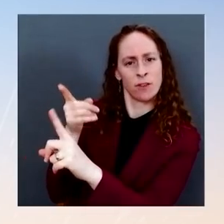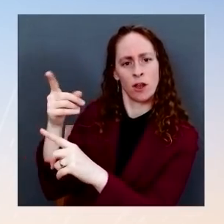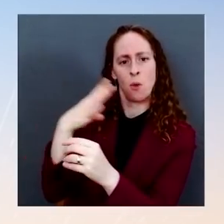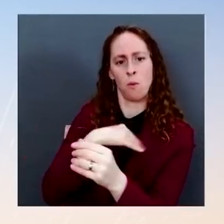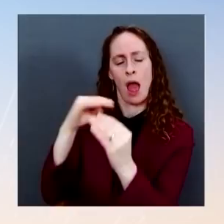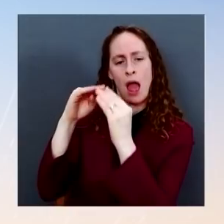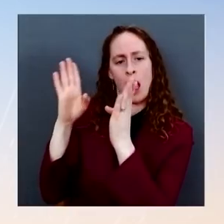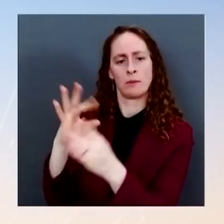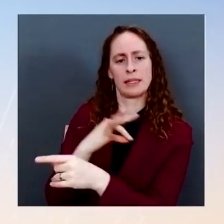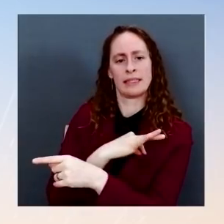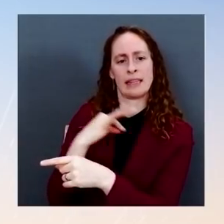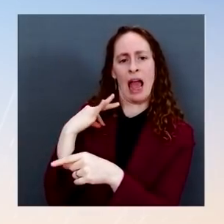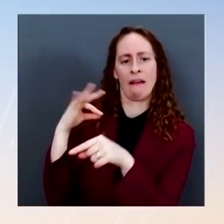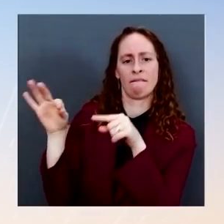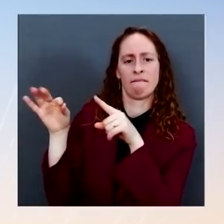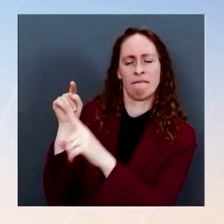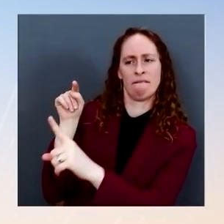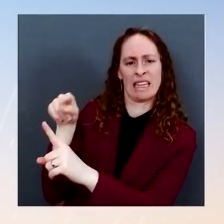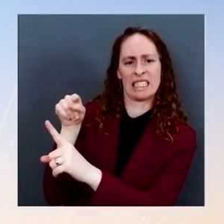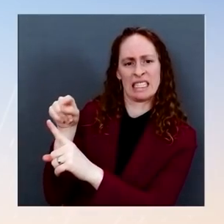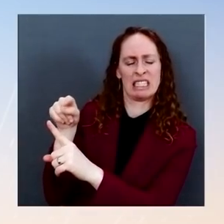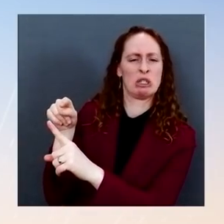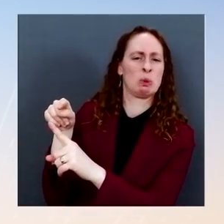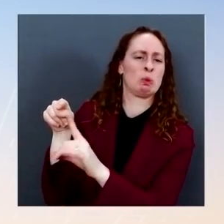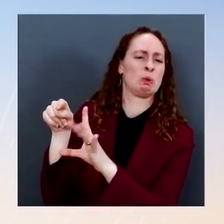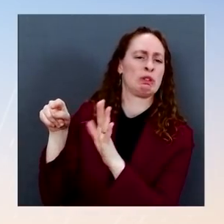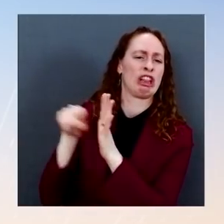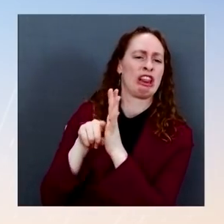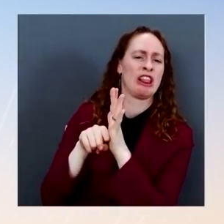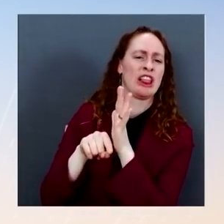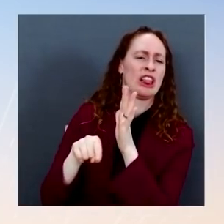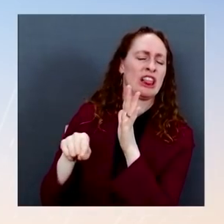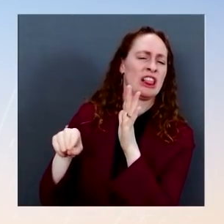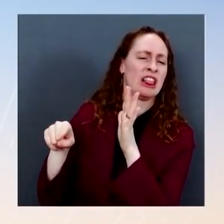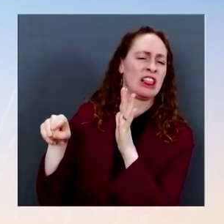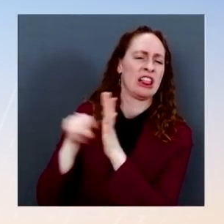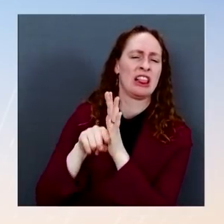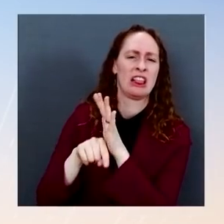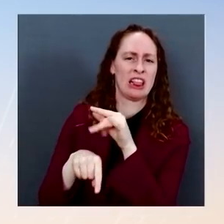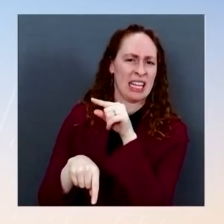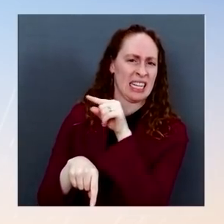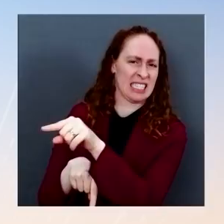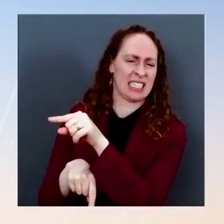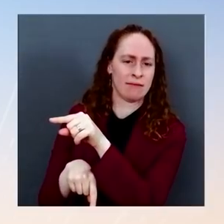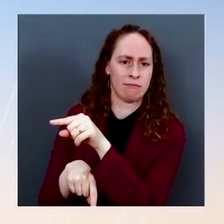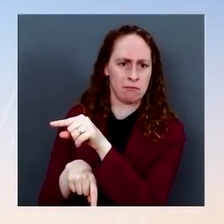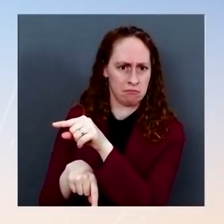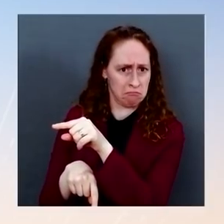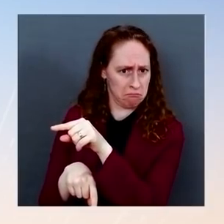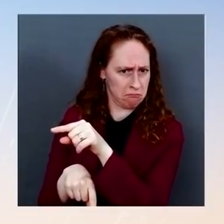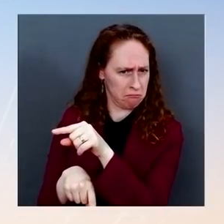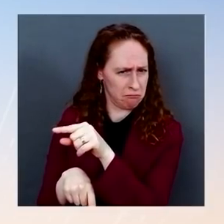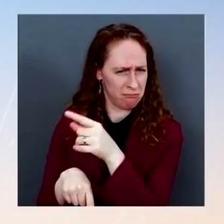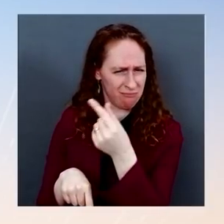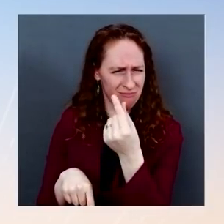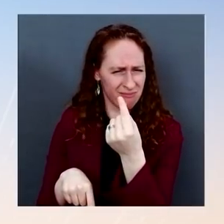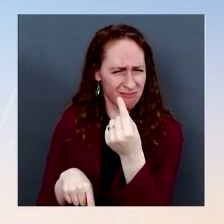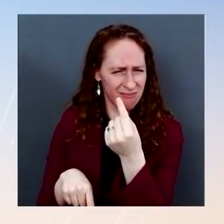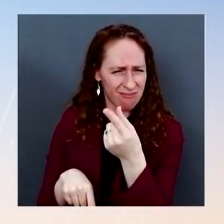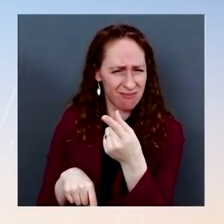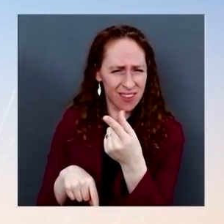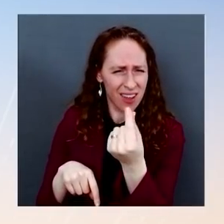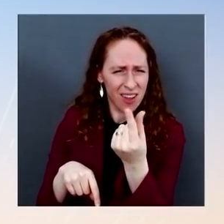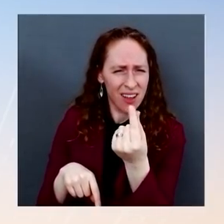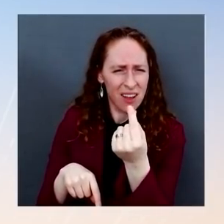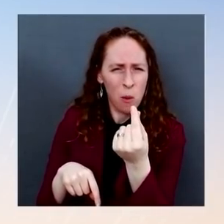staff? I don't. I would point you to Senator Manchin to outline further. And then can you walk through, and I know you don't want to talk about